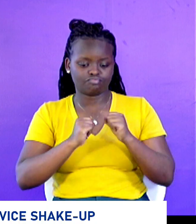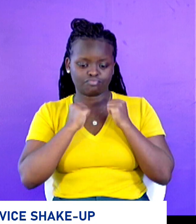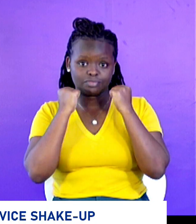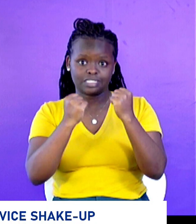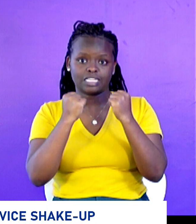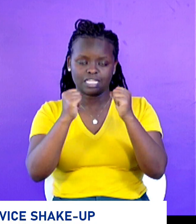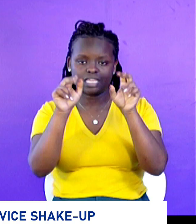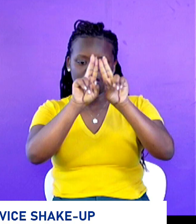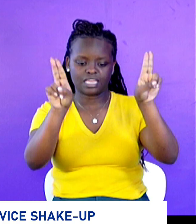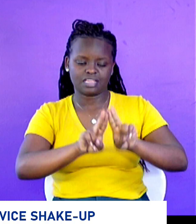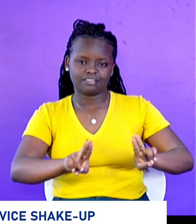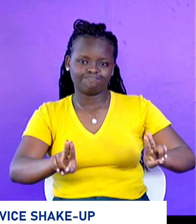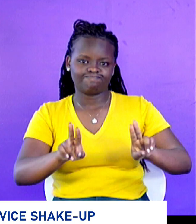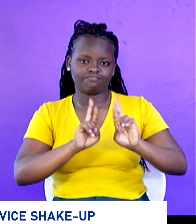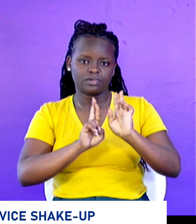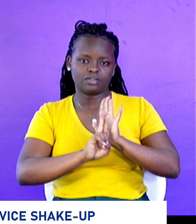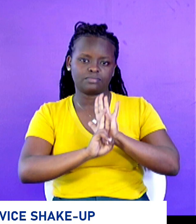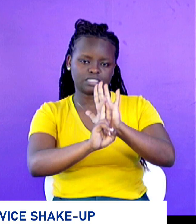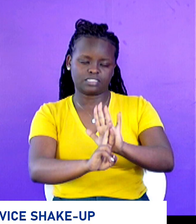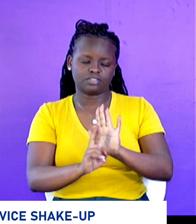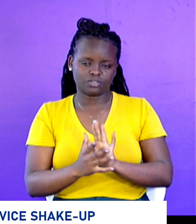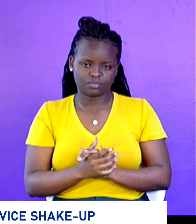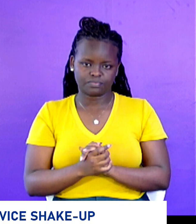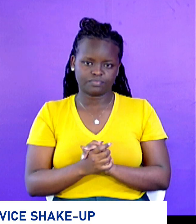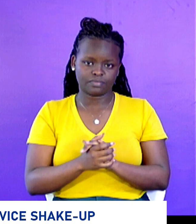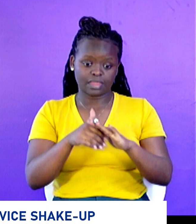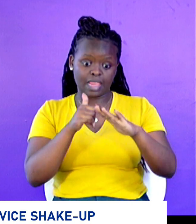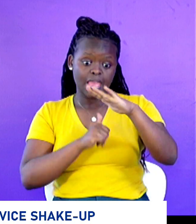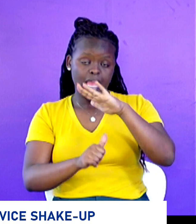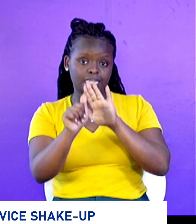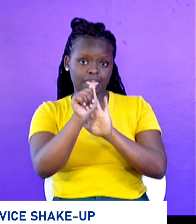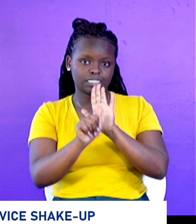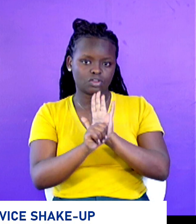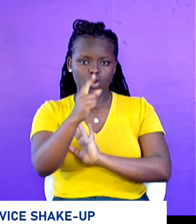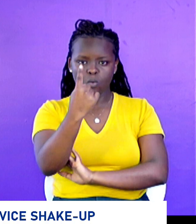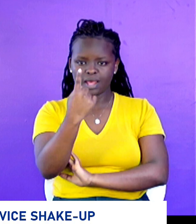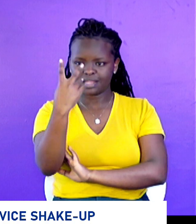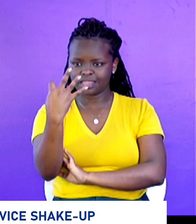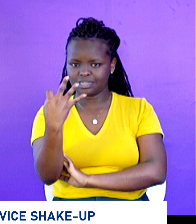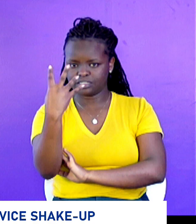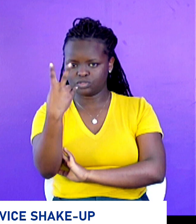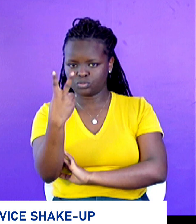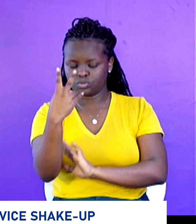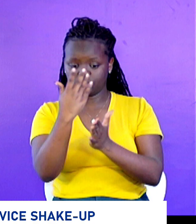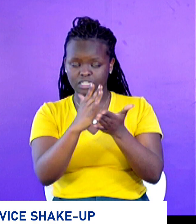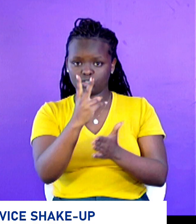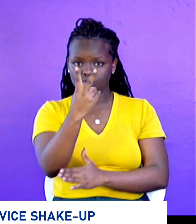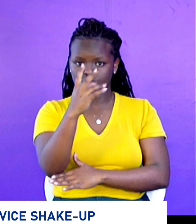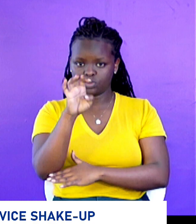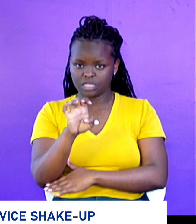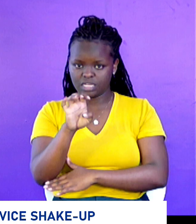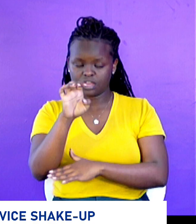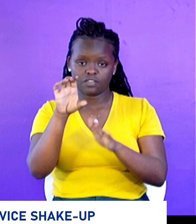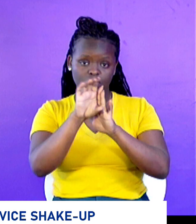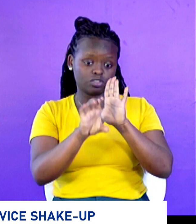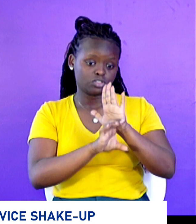international representation. Under Article 132, Section 2E of the Constitution,